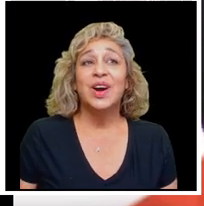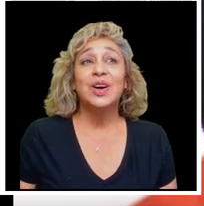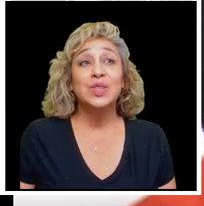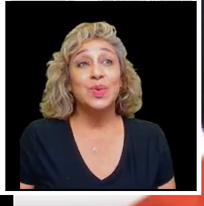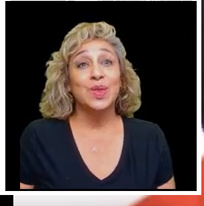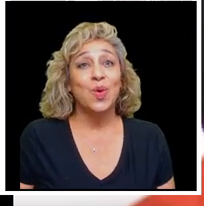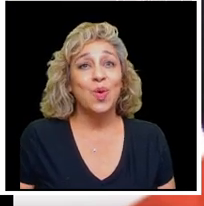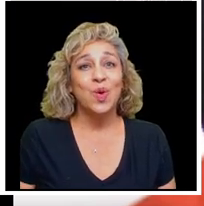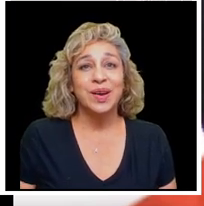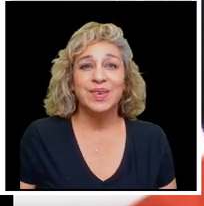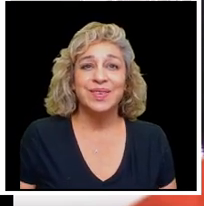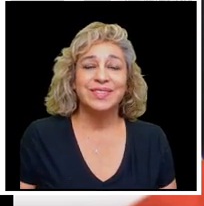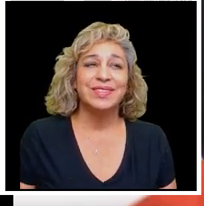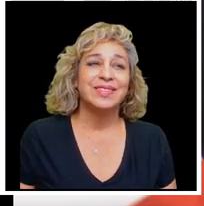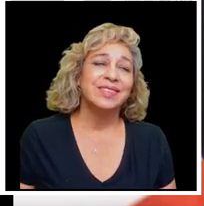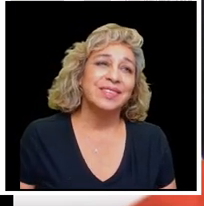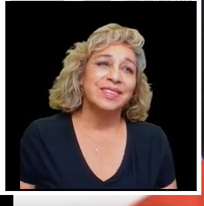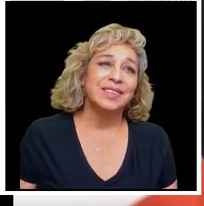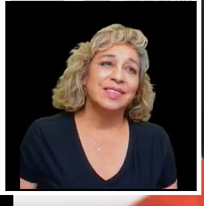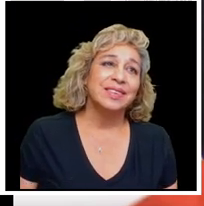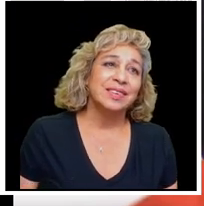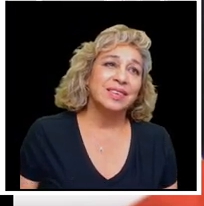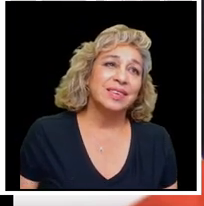also with corn